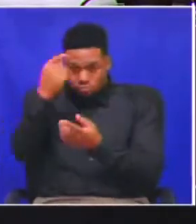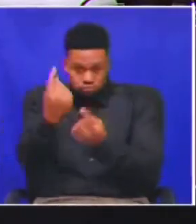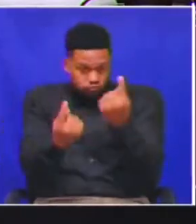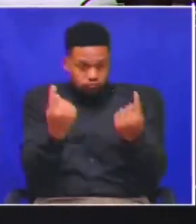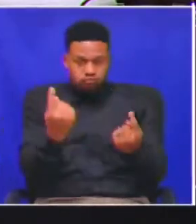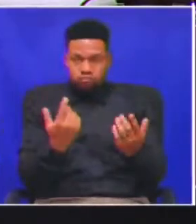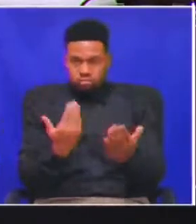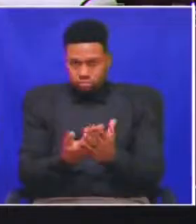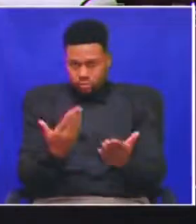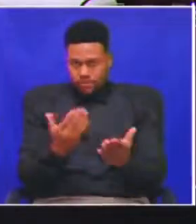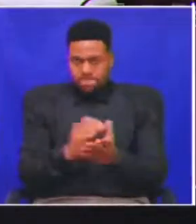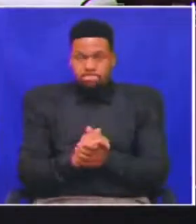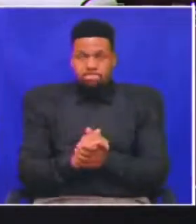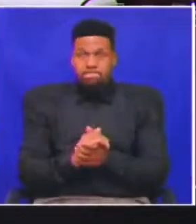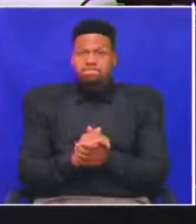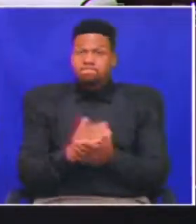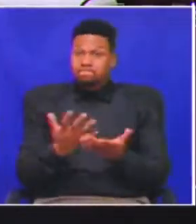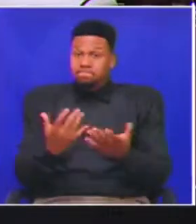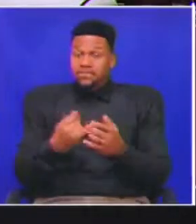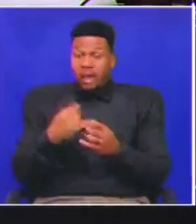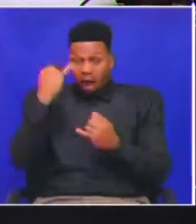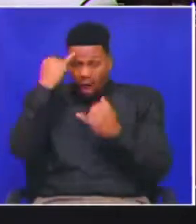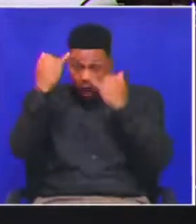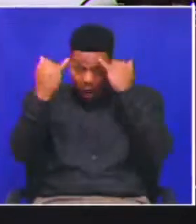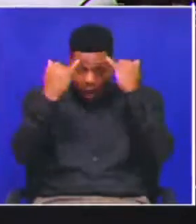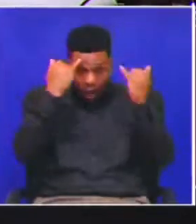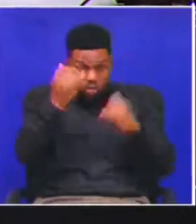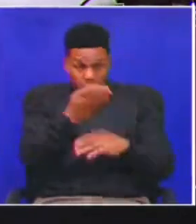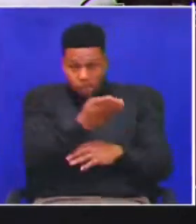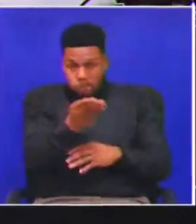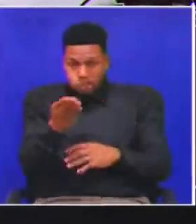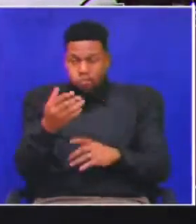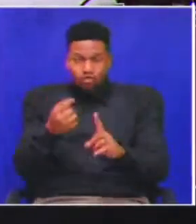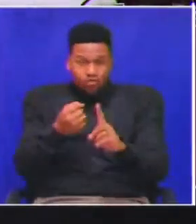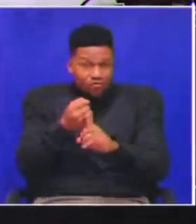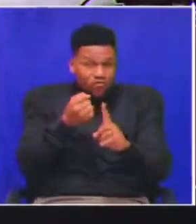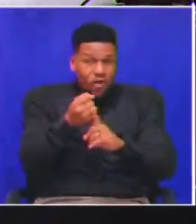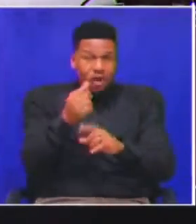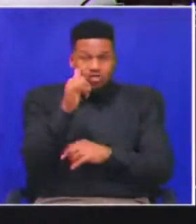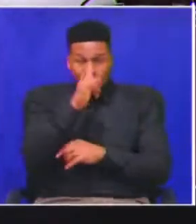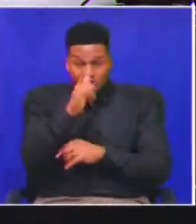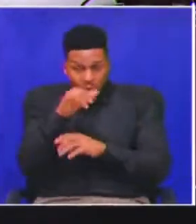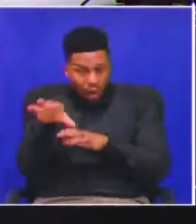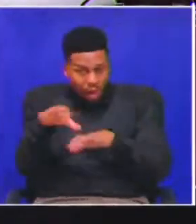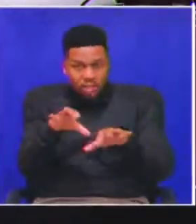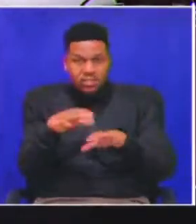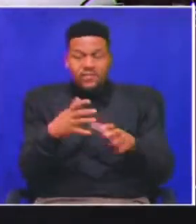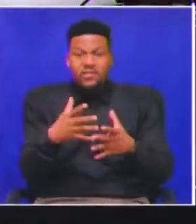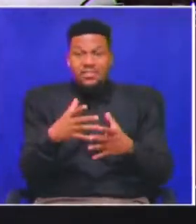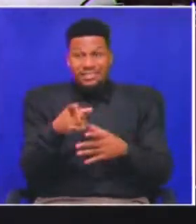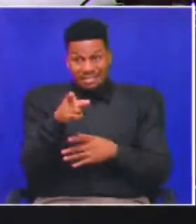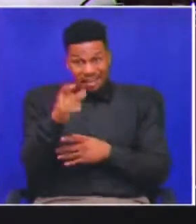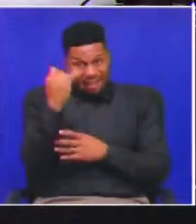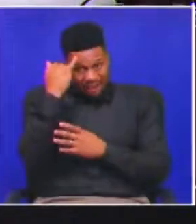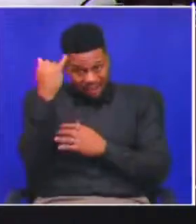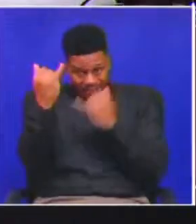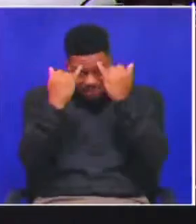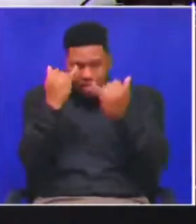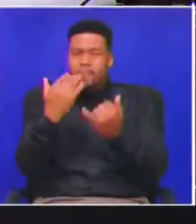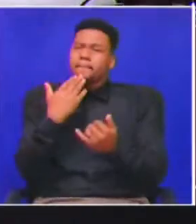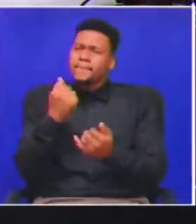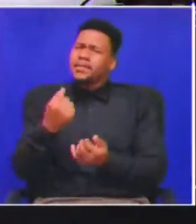ways of being able to fight criminality, yes, we want them to be brought to the